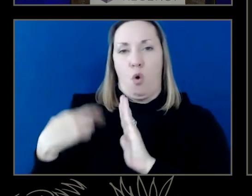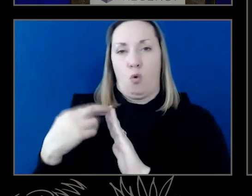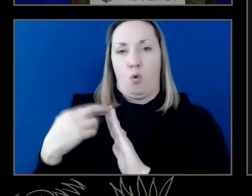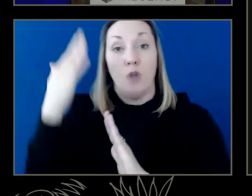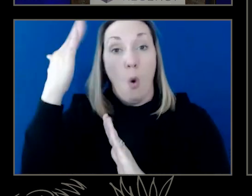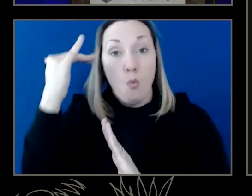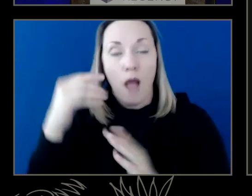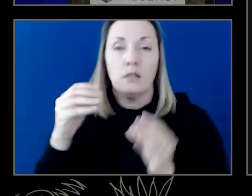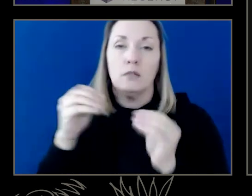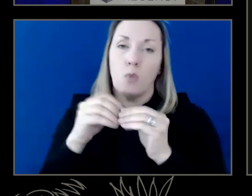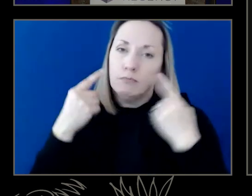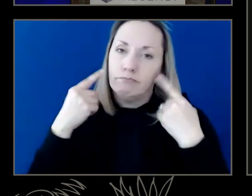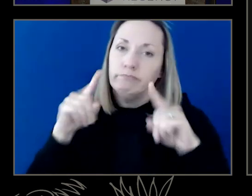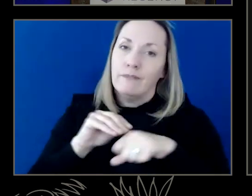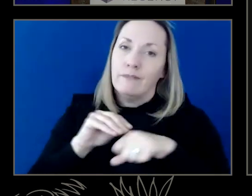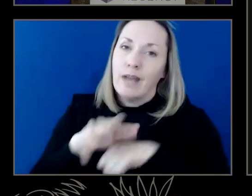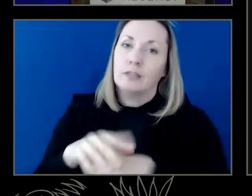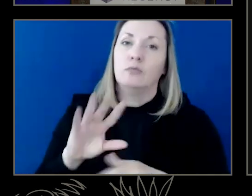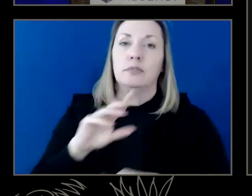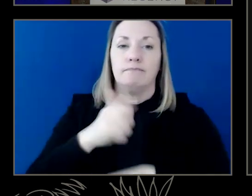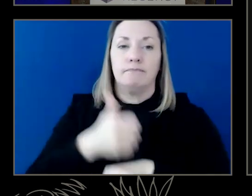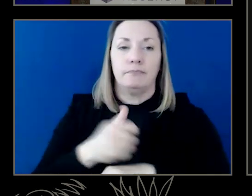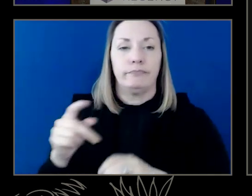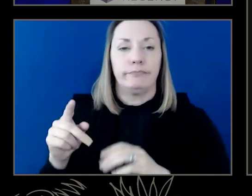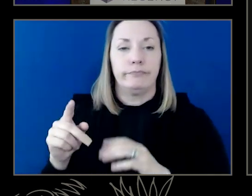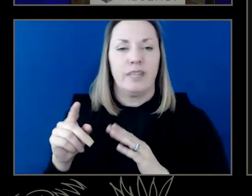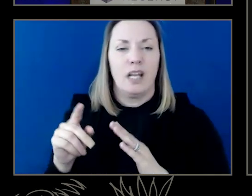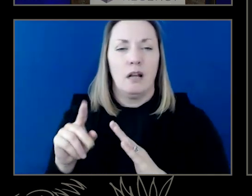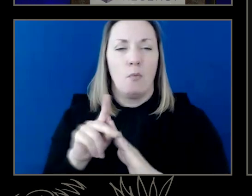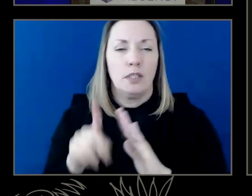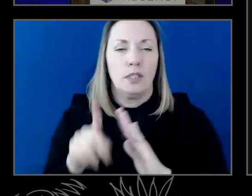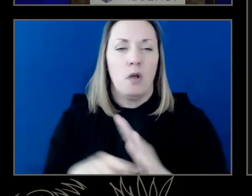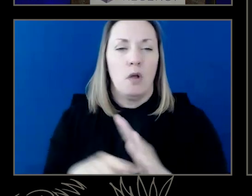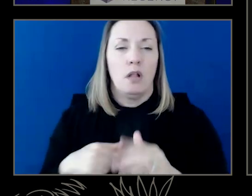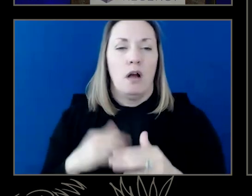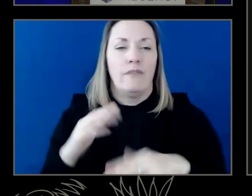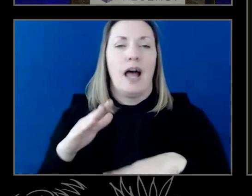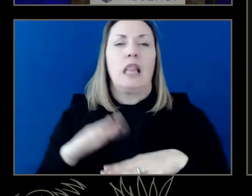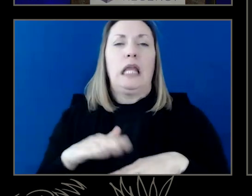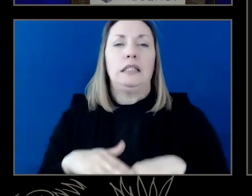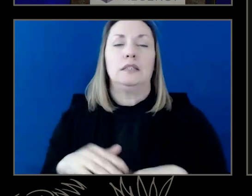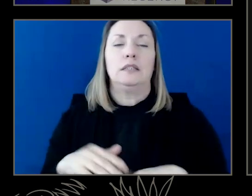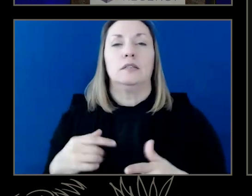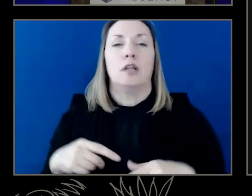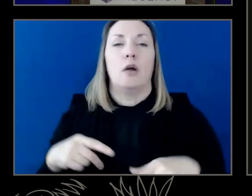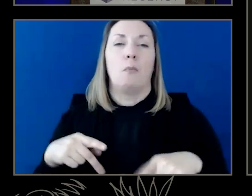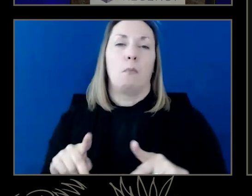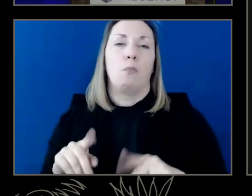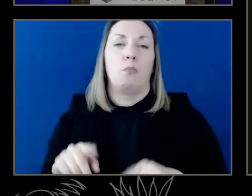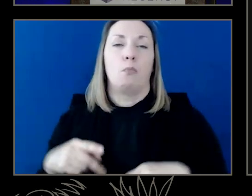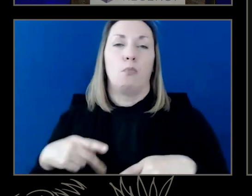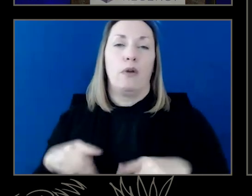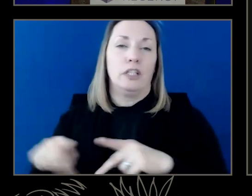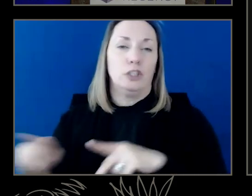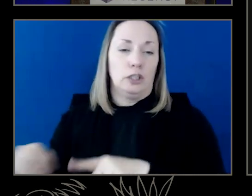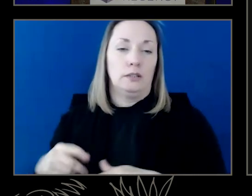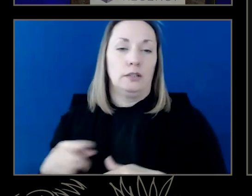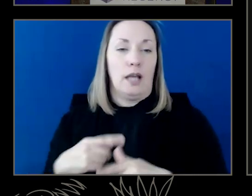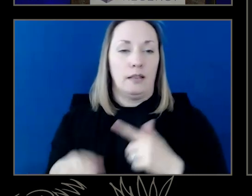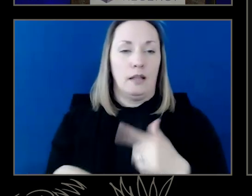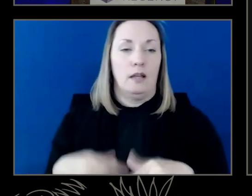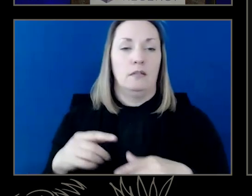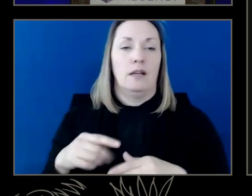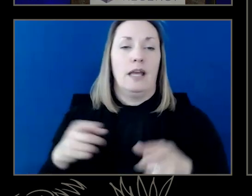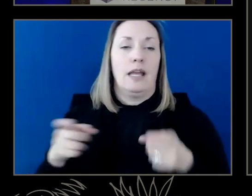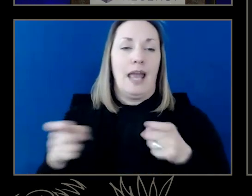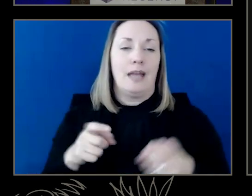in implementing the principle of least privileges, and it also handles dynamic access needs. Let's